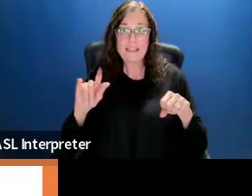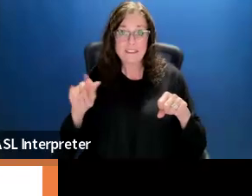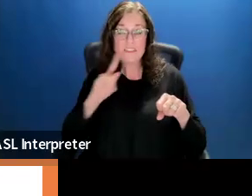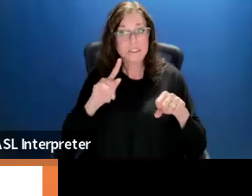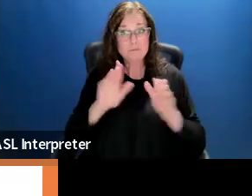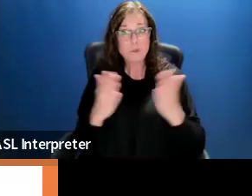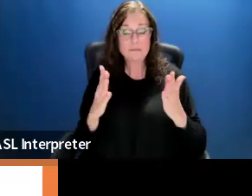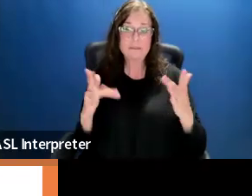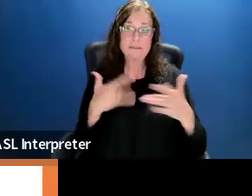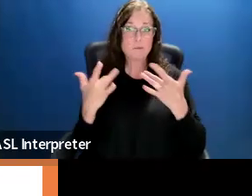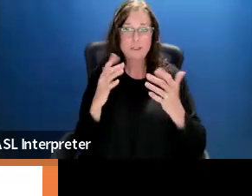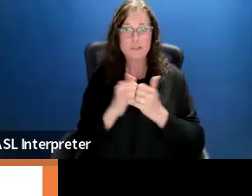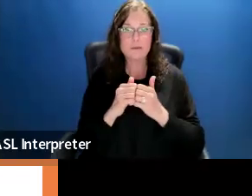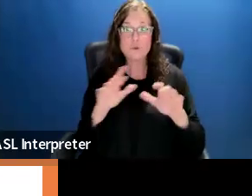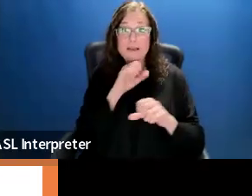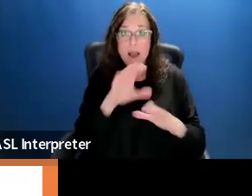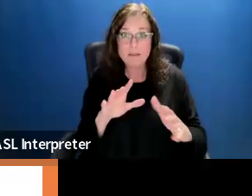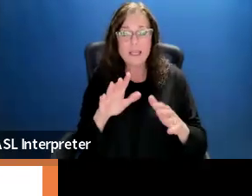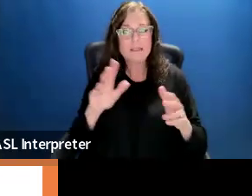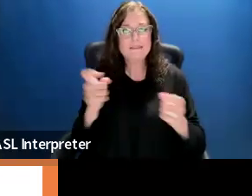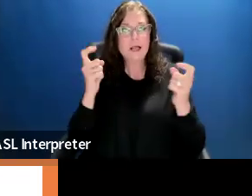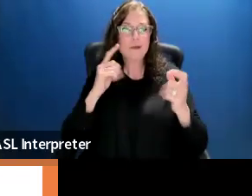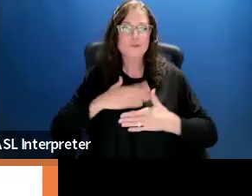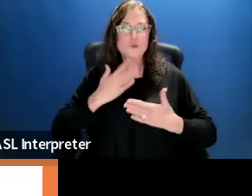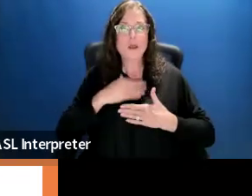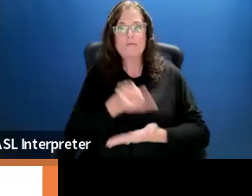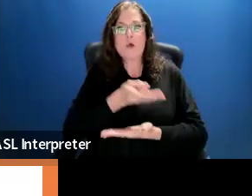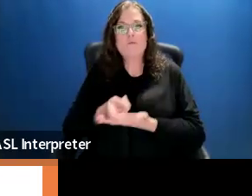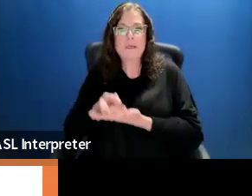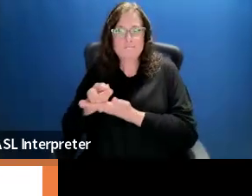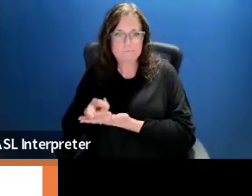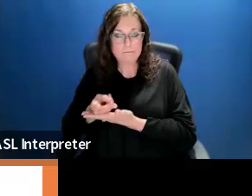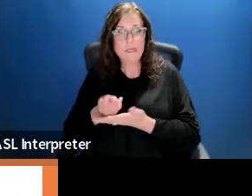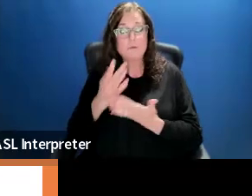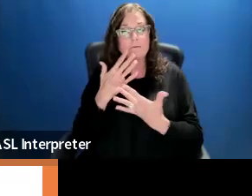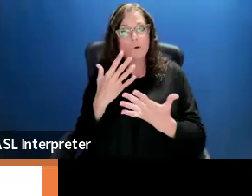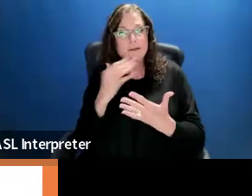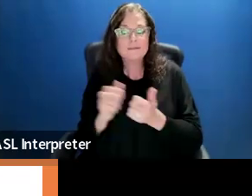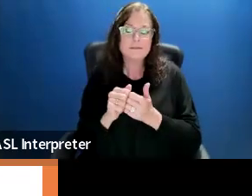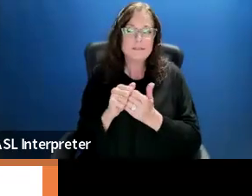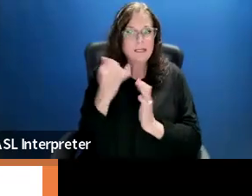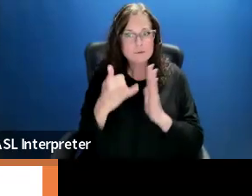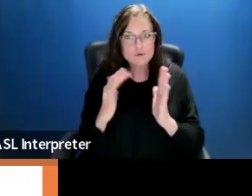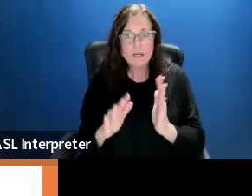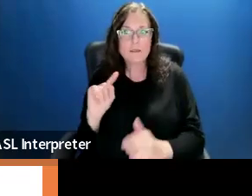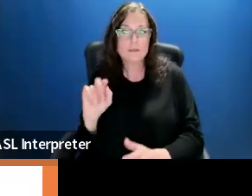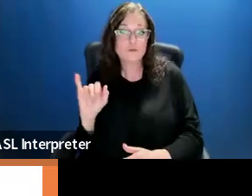doing nothing and highlights the joy of loafing. With Kaya McClear's lyrical voice and award-winning illustrator